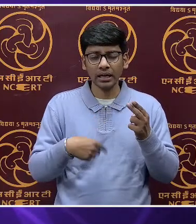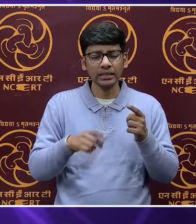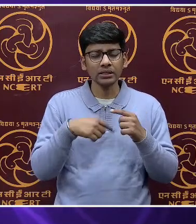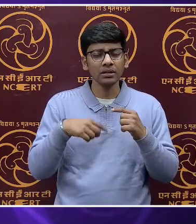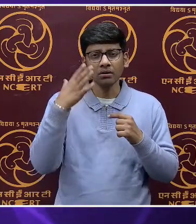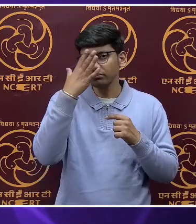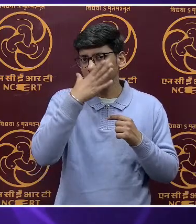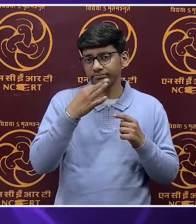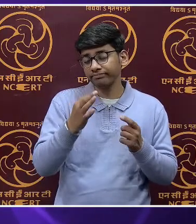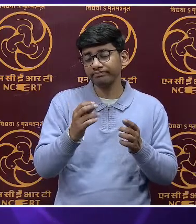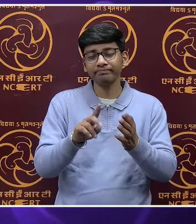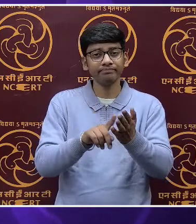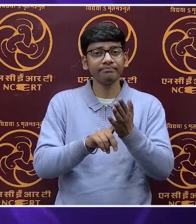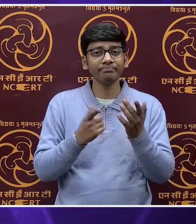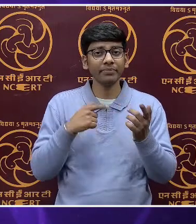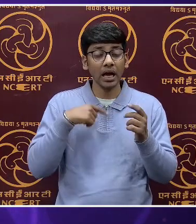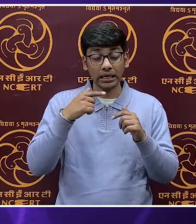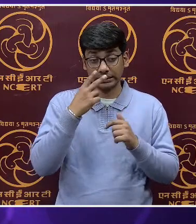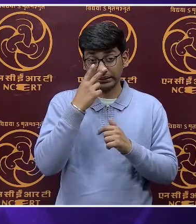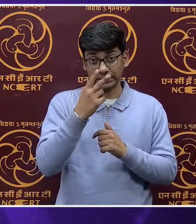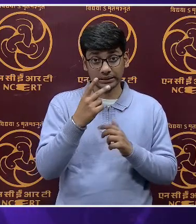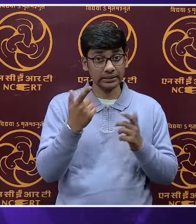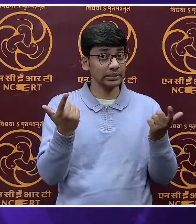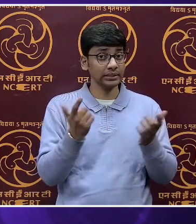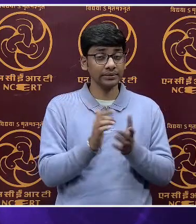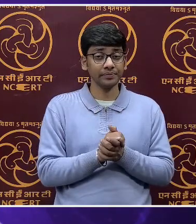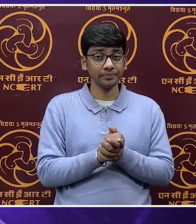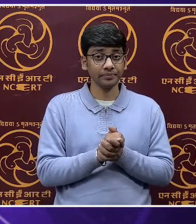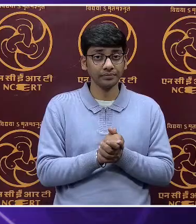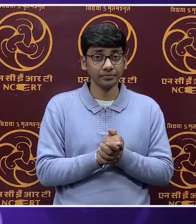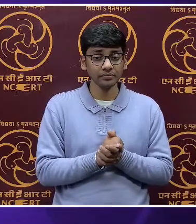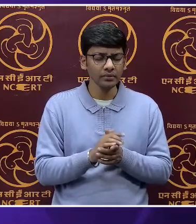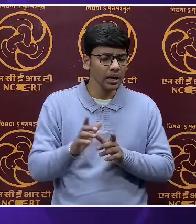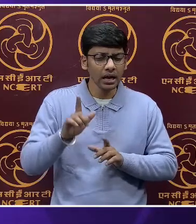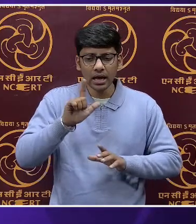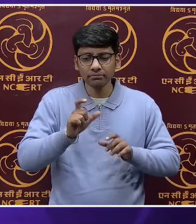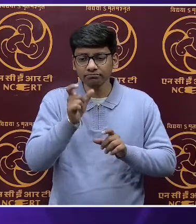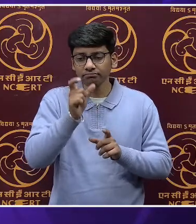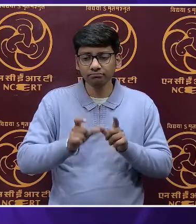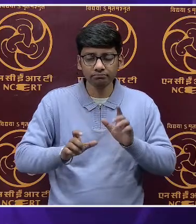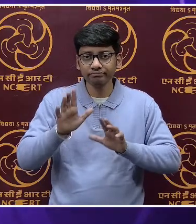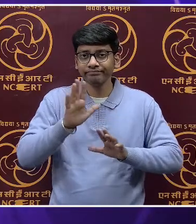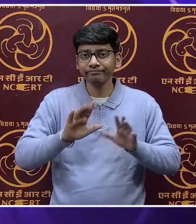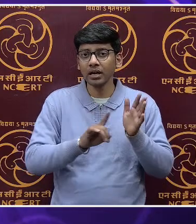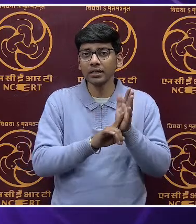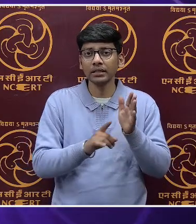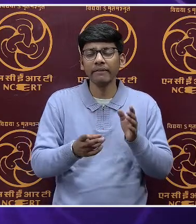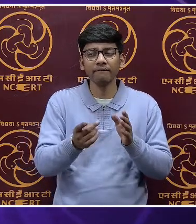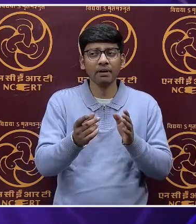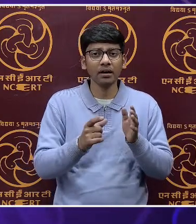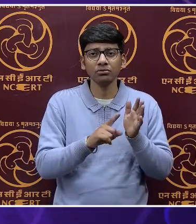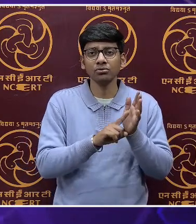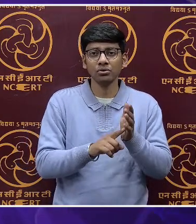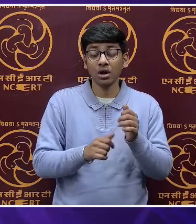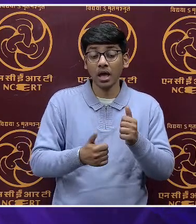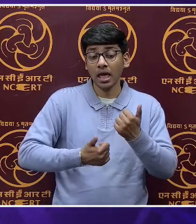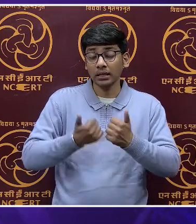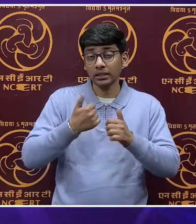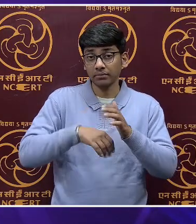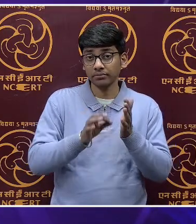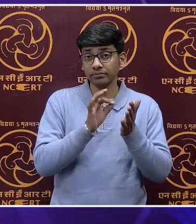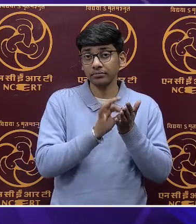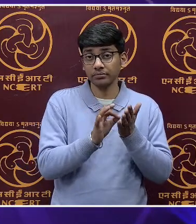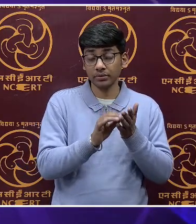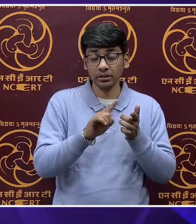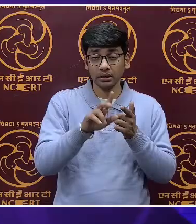beautiful visual here. What can we see? Since character sketch is one part which comes very often in the exams also. Okay. So